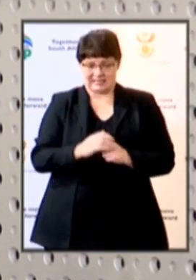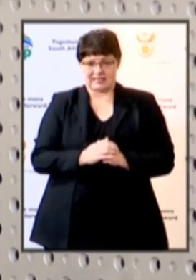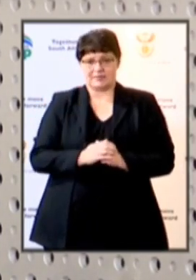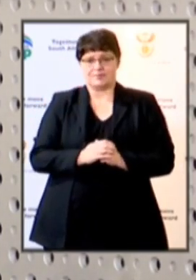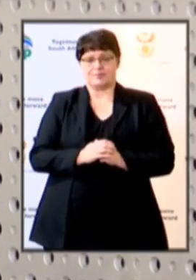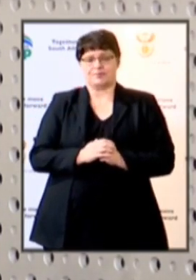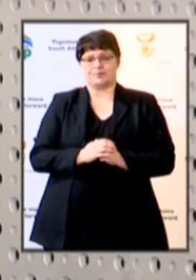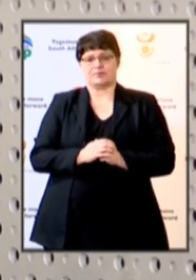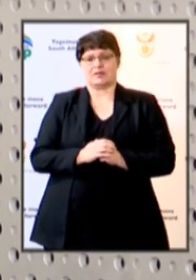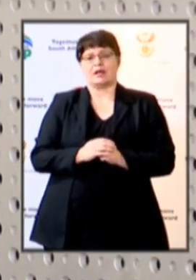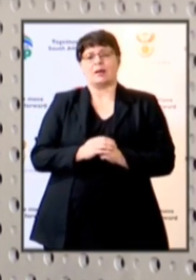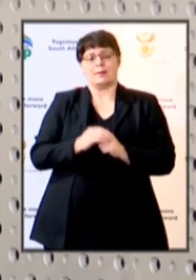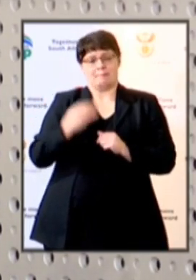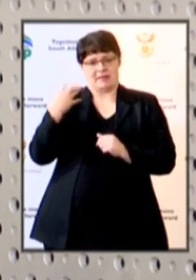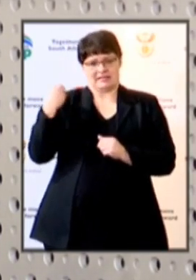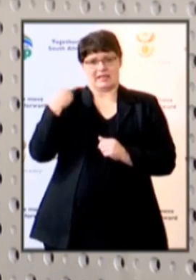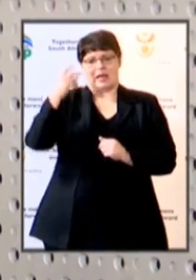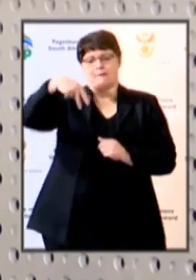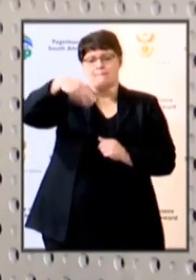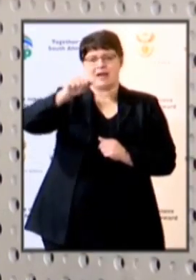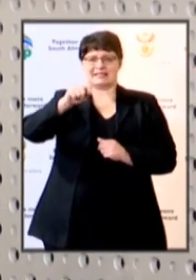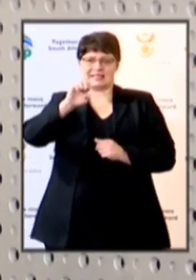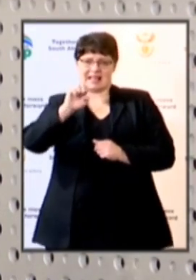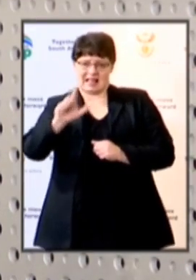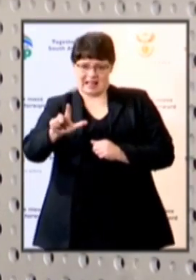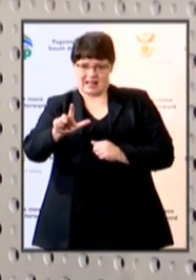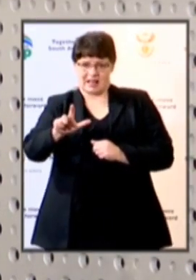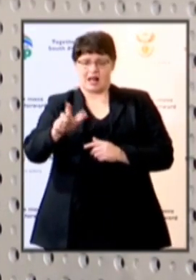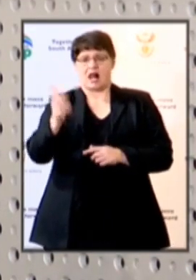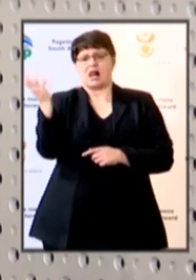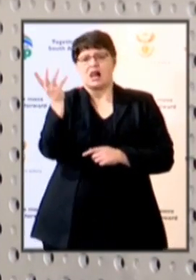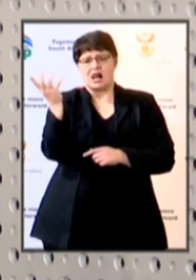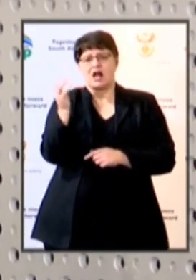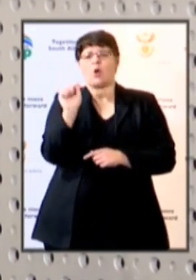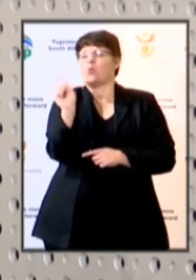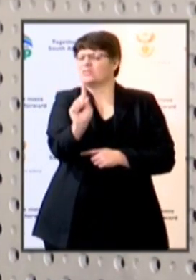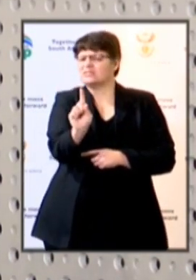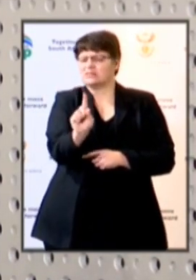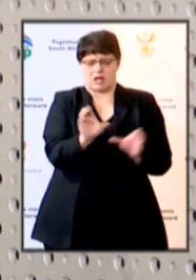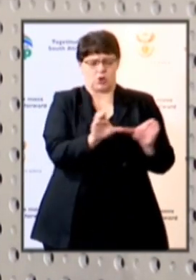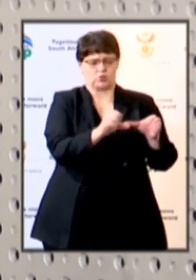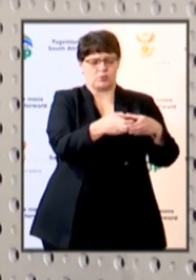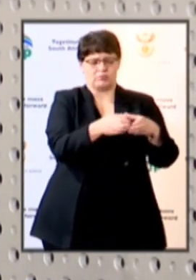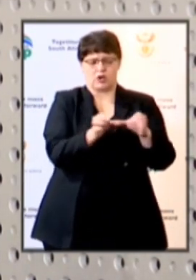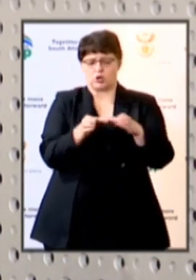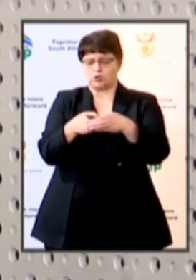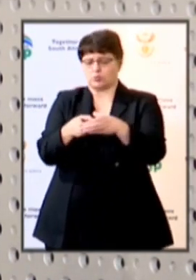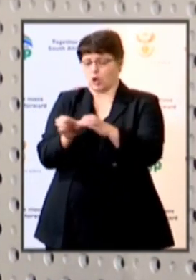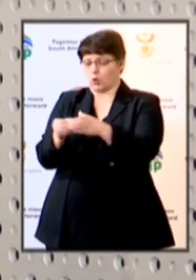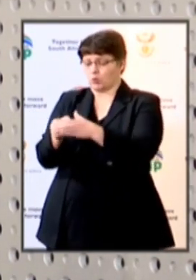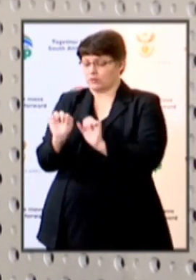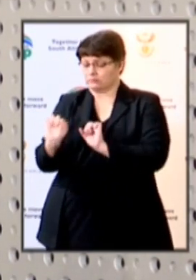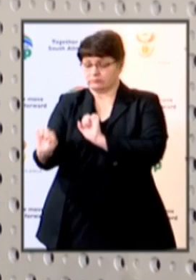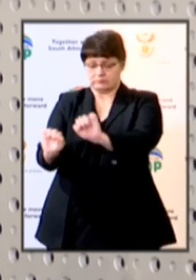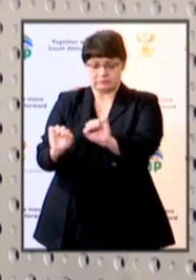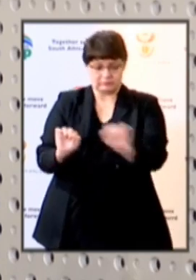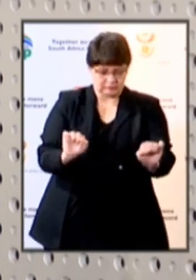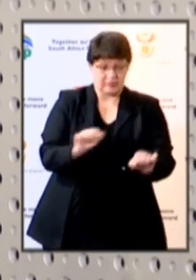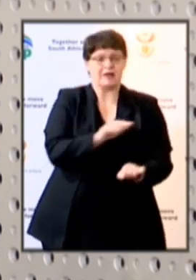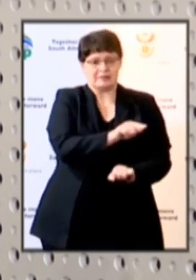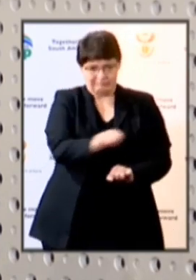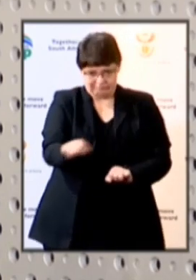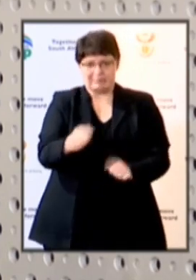Competition, Minister Patel, to come and speak on the sectors that will then be allowed to